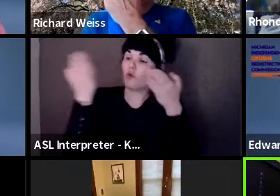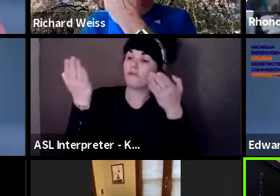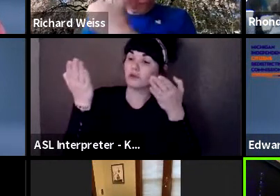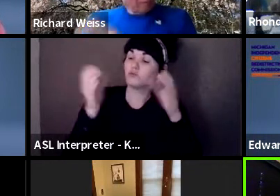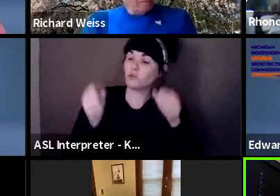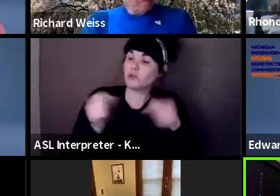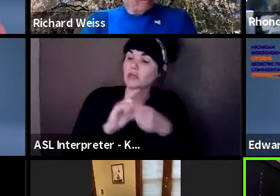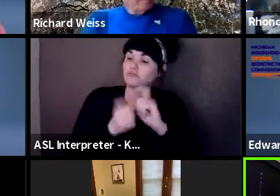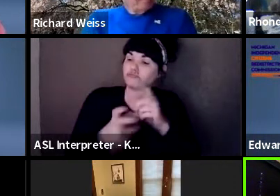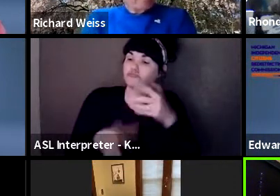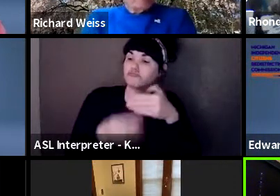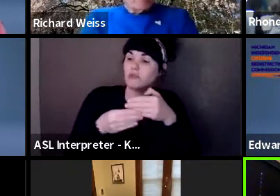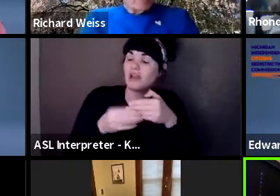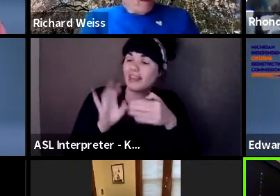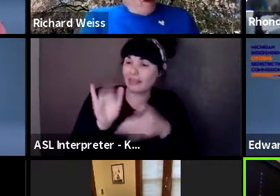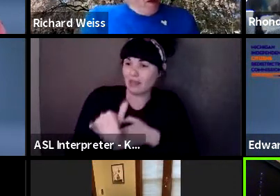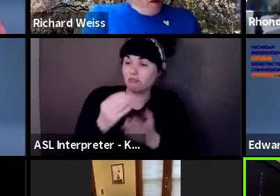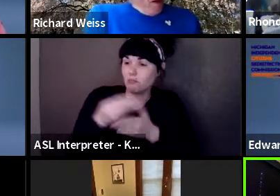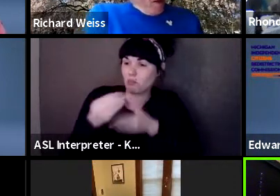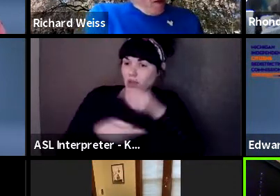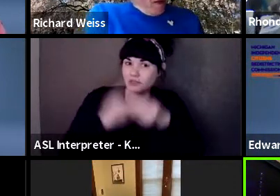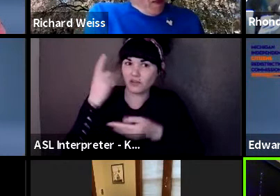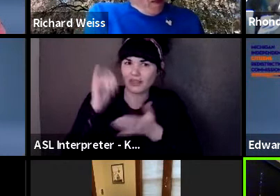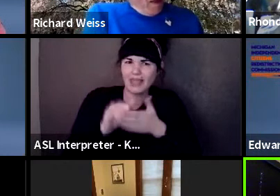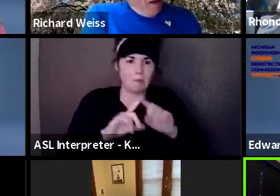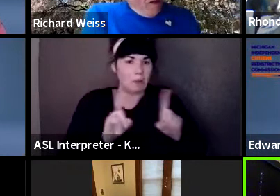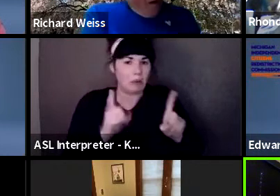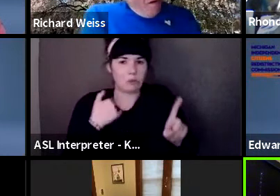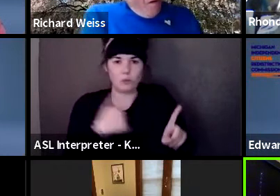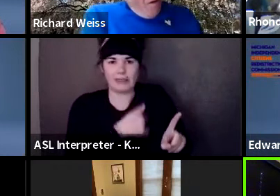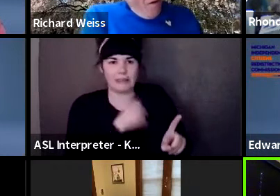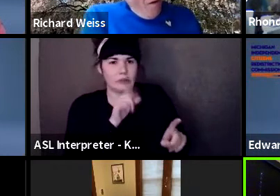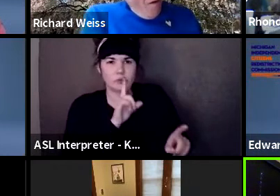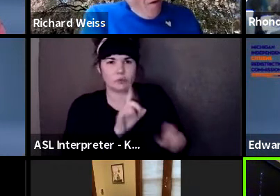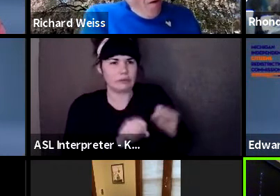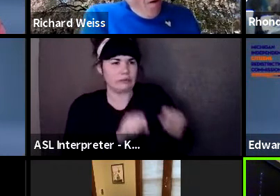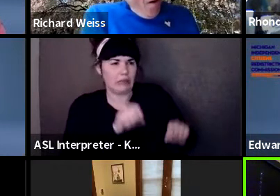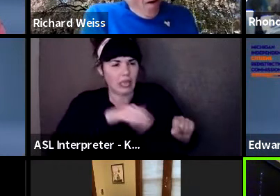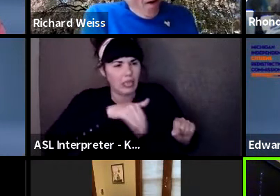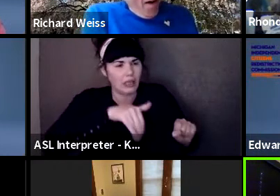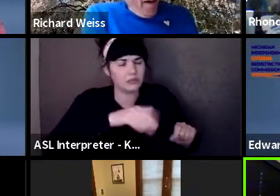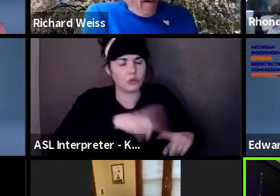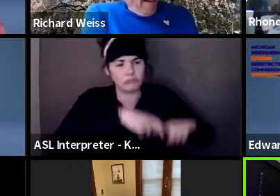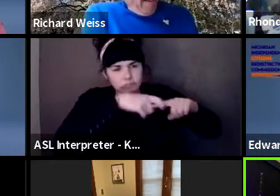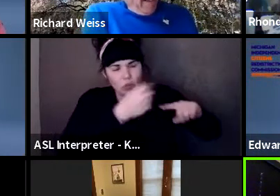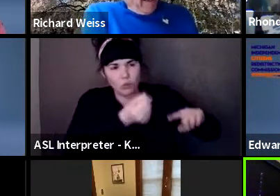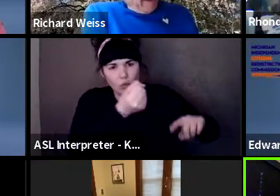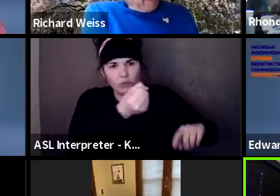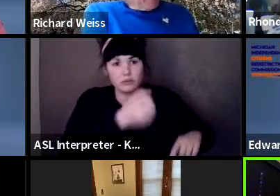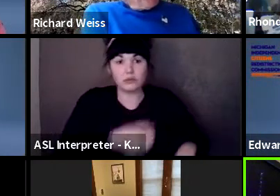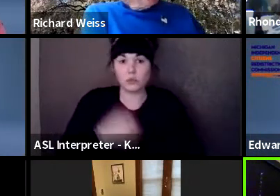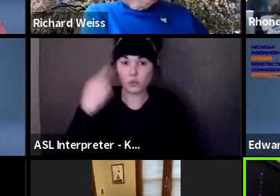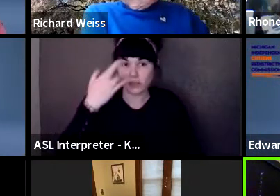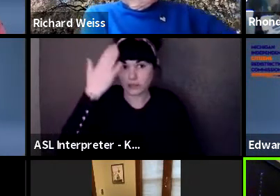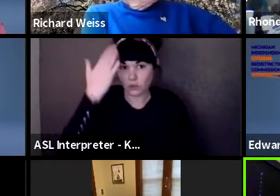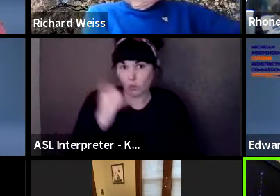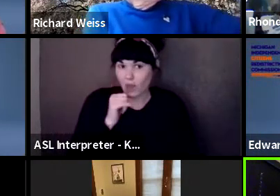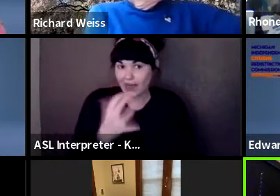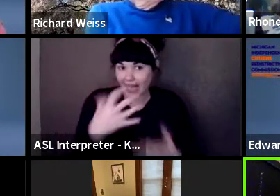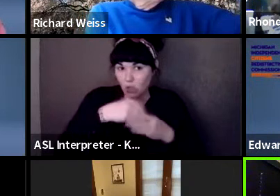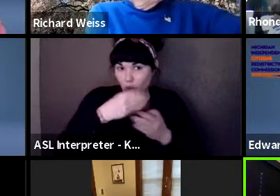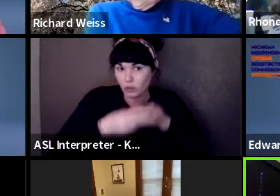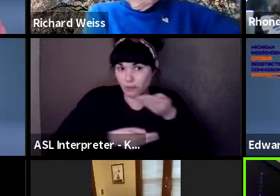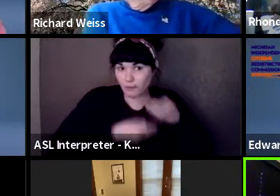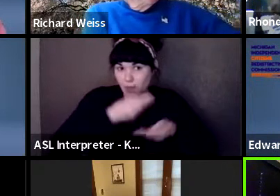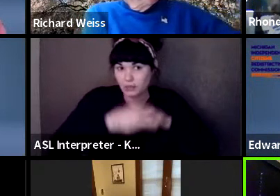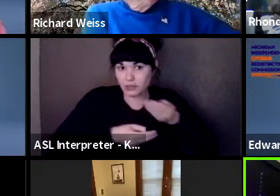we thought we would hold off. So it was, the reason it's not in the budget is because when it was suggested, I thought without